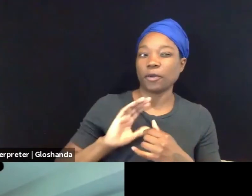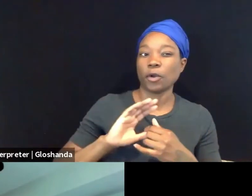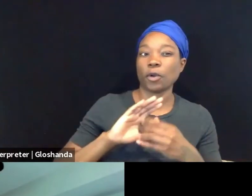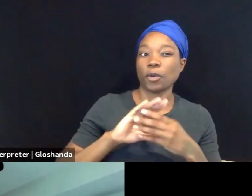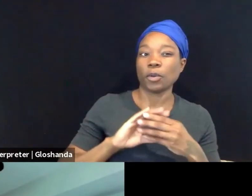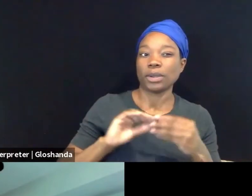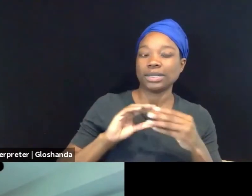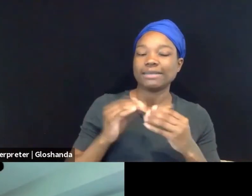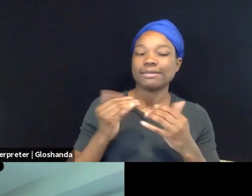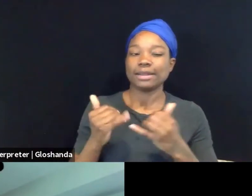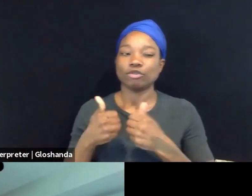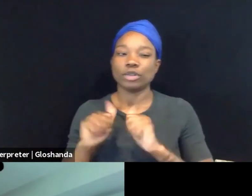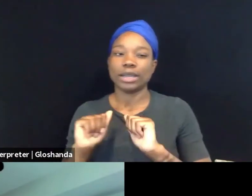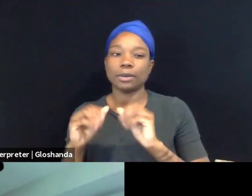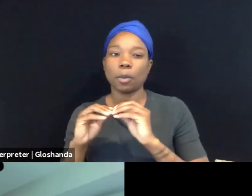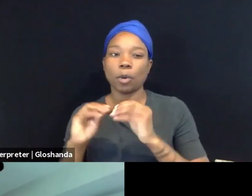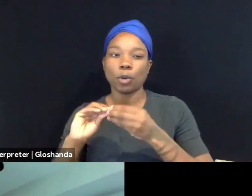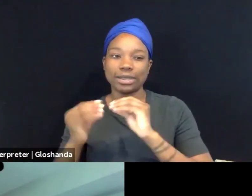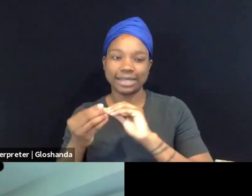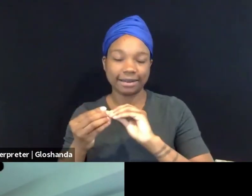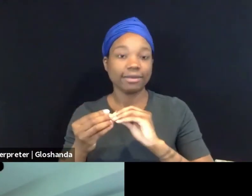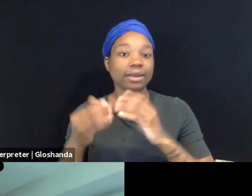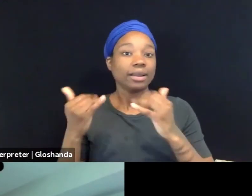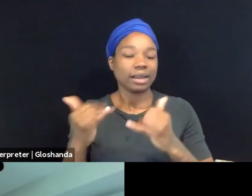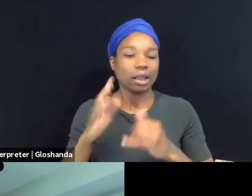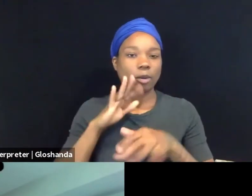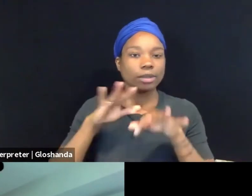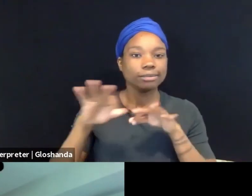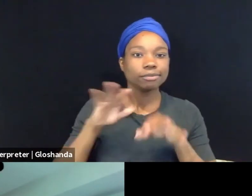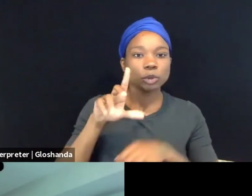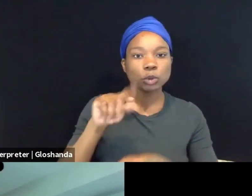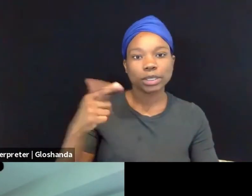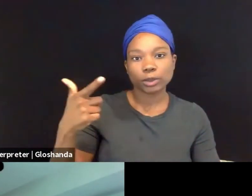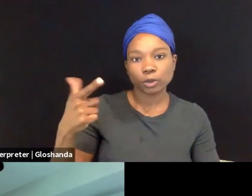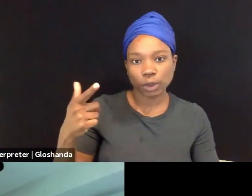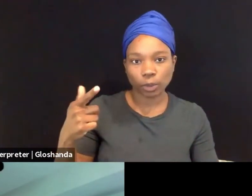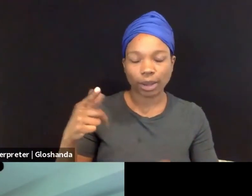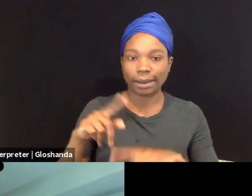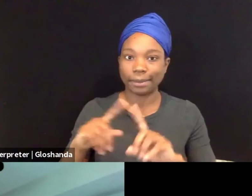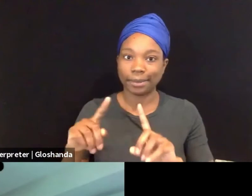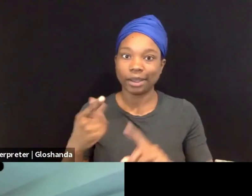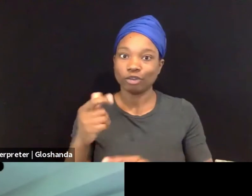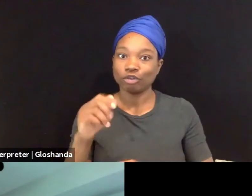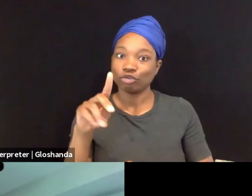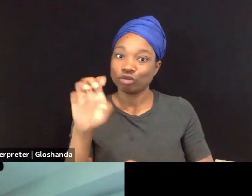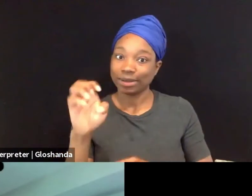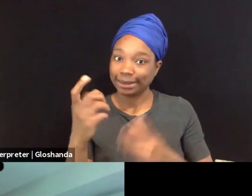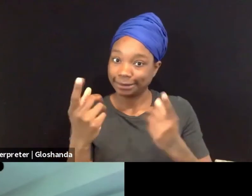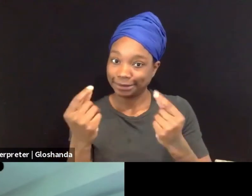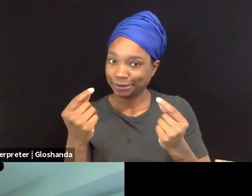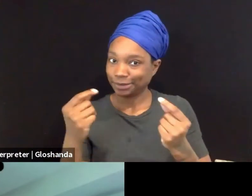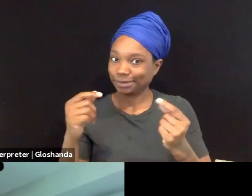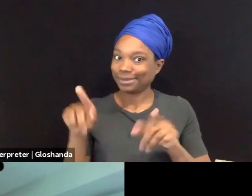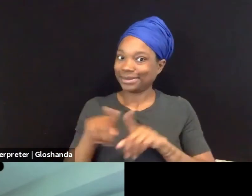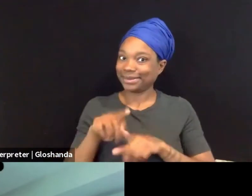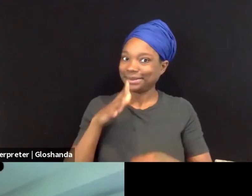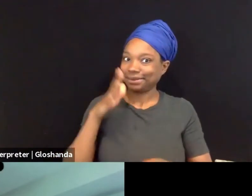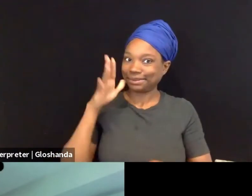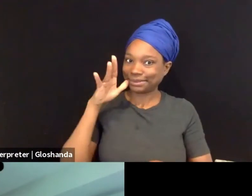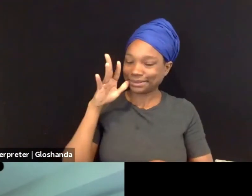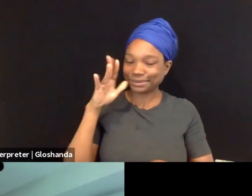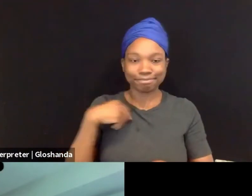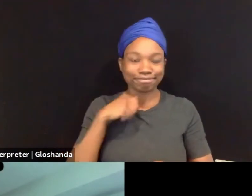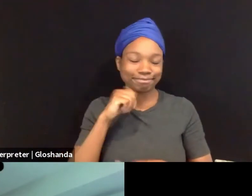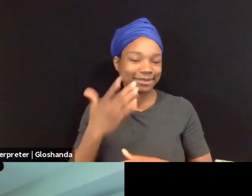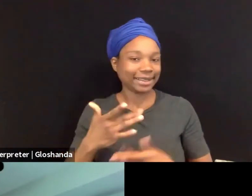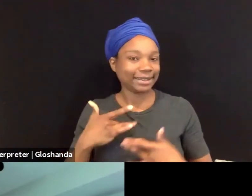So as a parent, you know, I would not be thrilled with this grade, but it is a bit of good news that our infrastructure over the last 4 years,